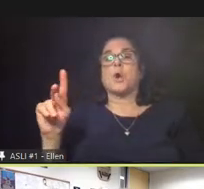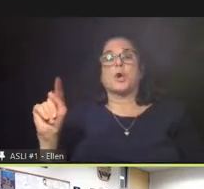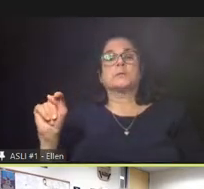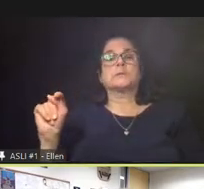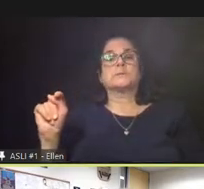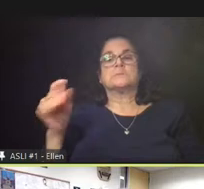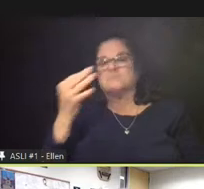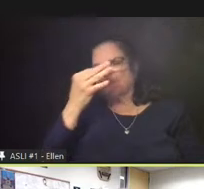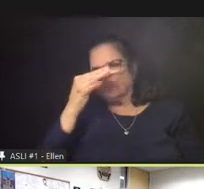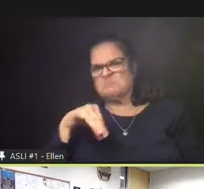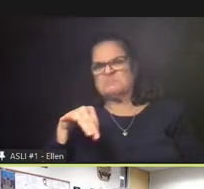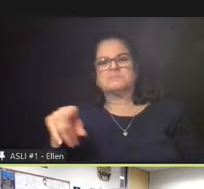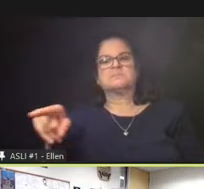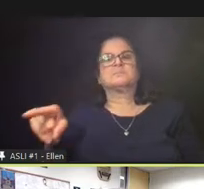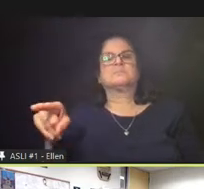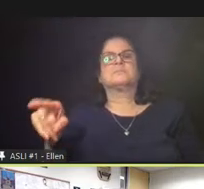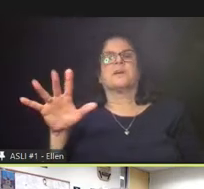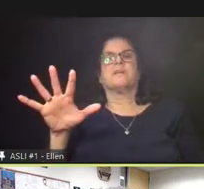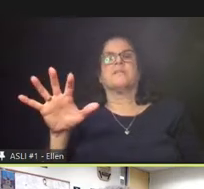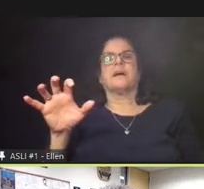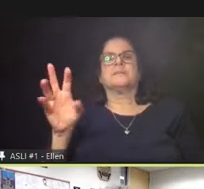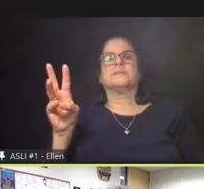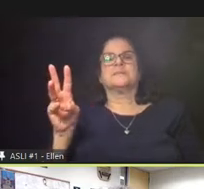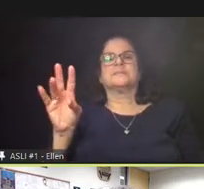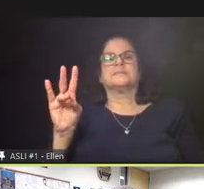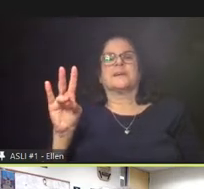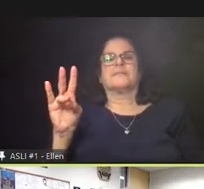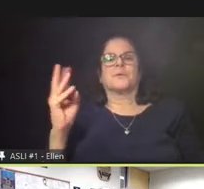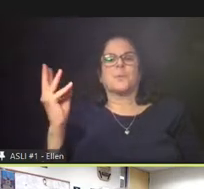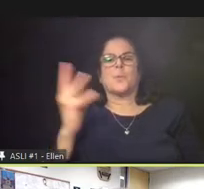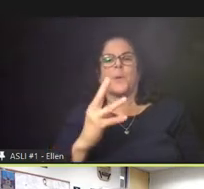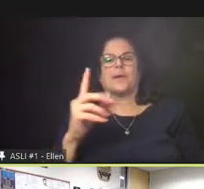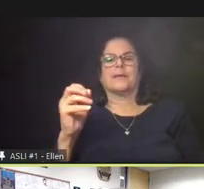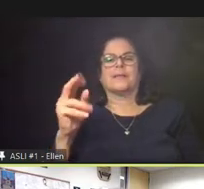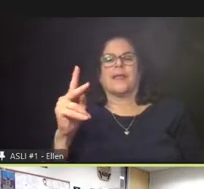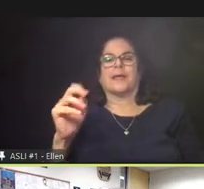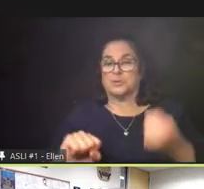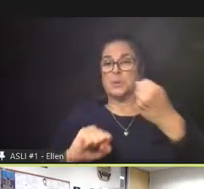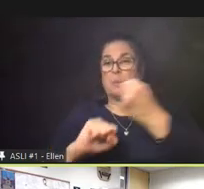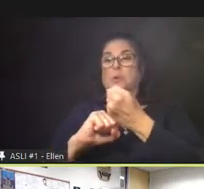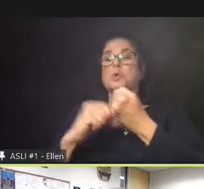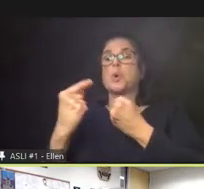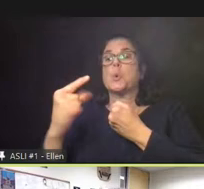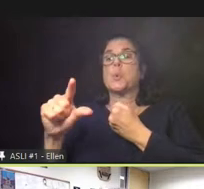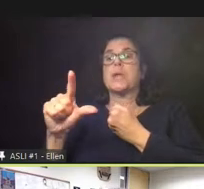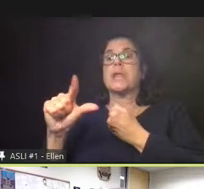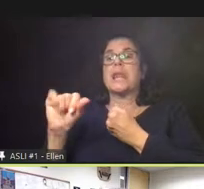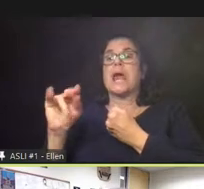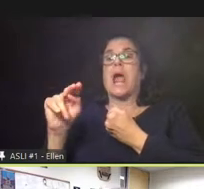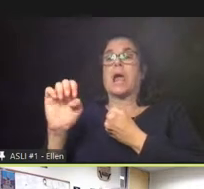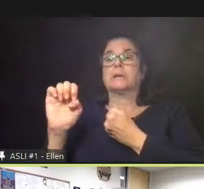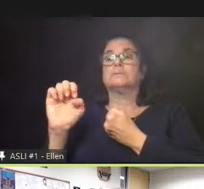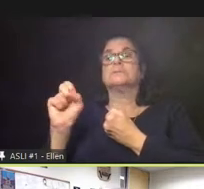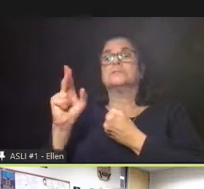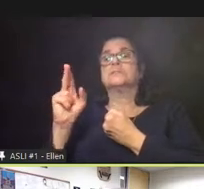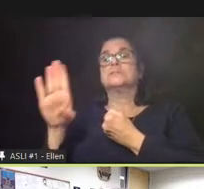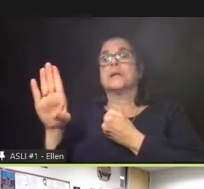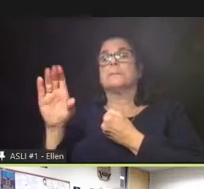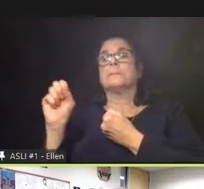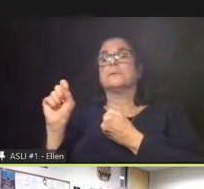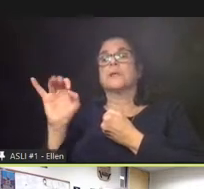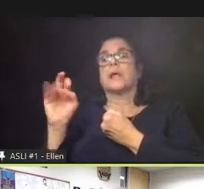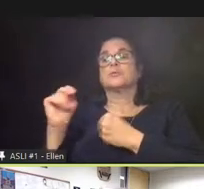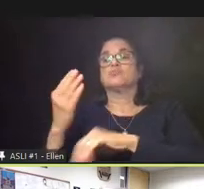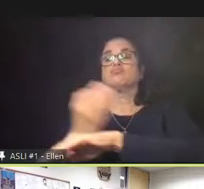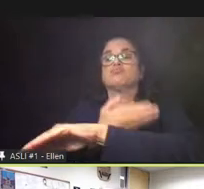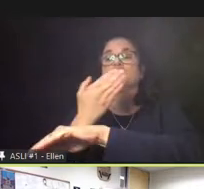at 567 West Lake, and it's a substation that actually supports the Green Line predominantly, but we're actually doing a bunch of upgrades to this facility because we will be